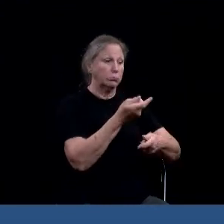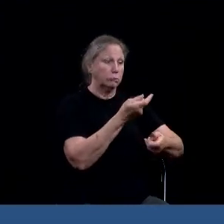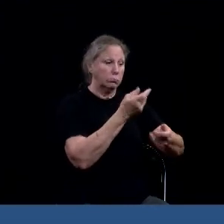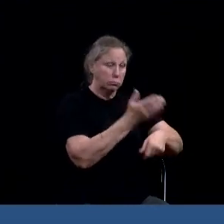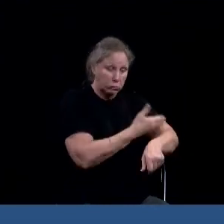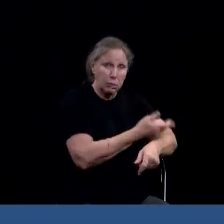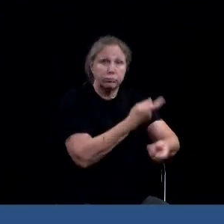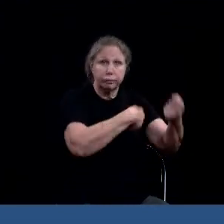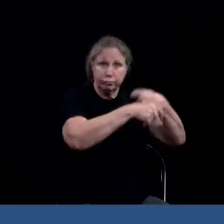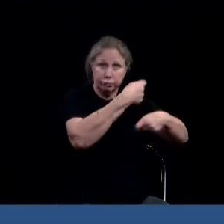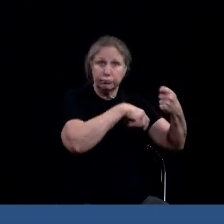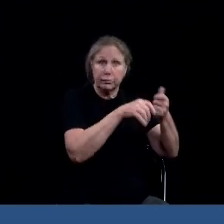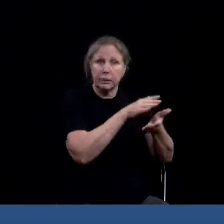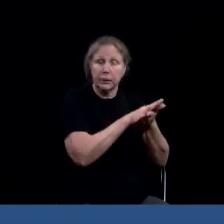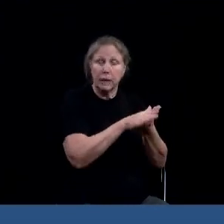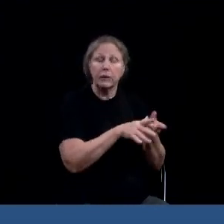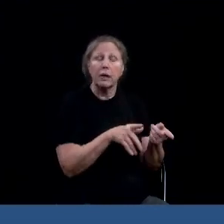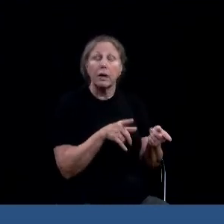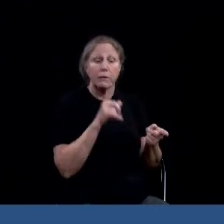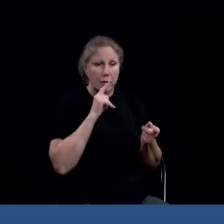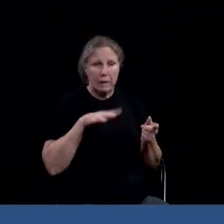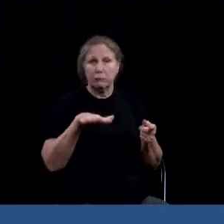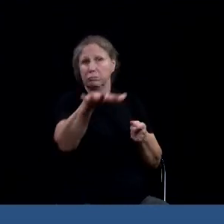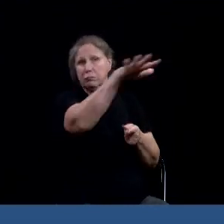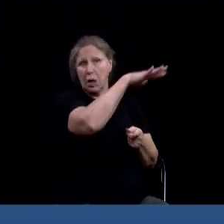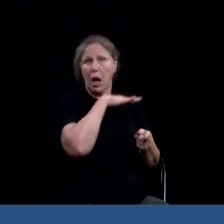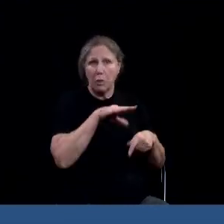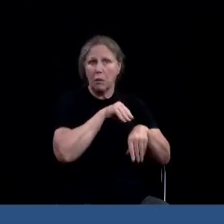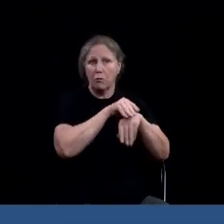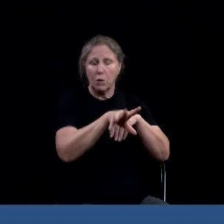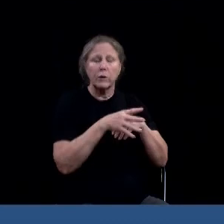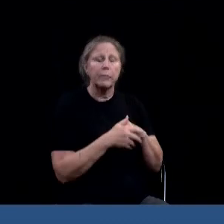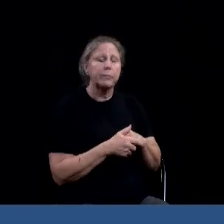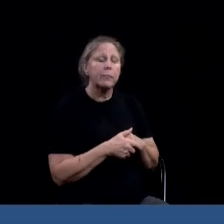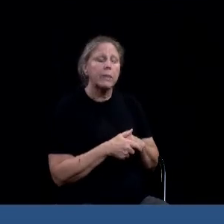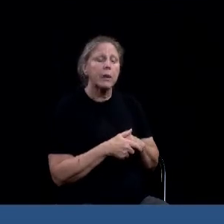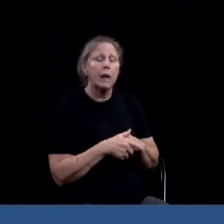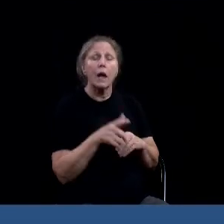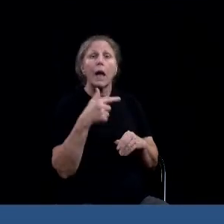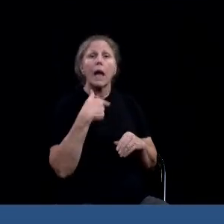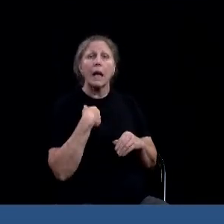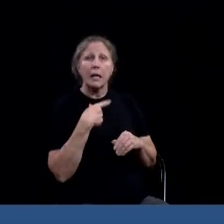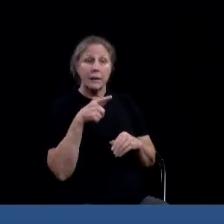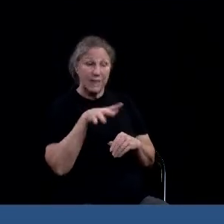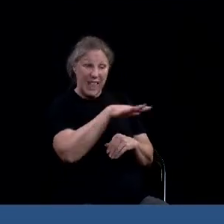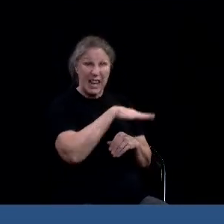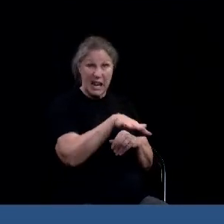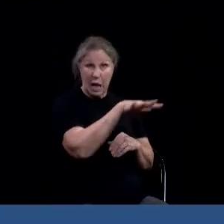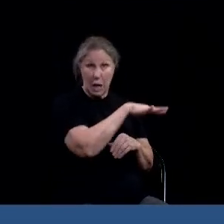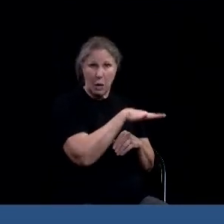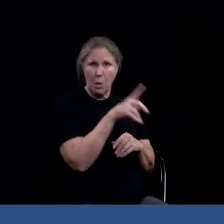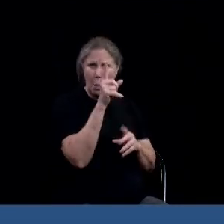seen, as I was talking to some folks in that one meeting that I was able to get to pre-pandemic,